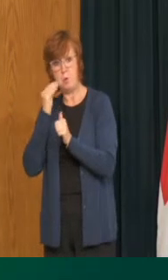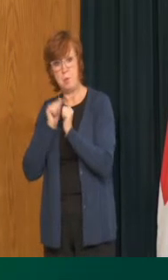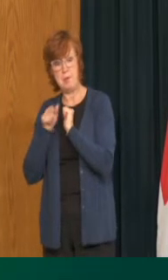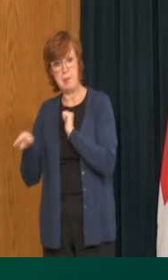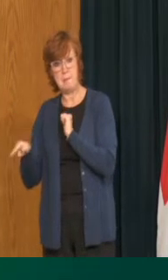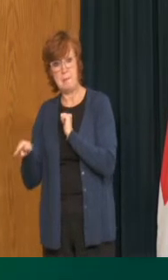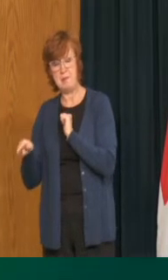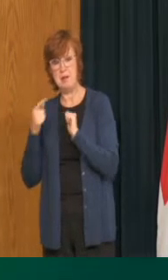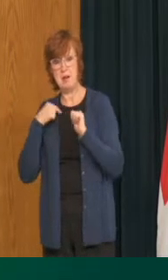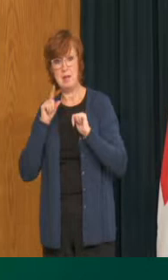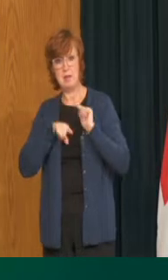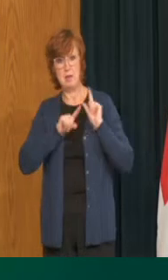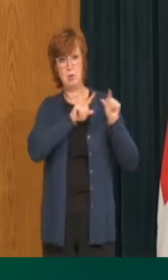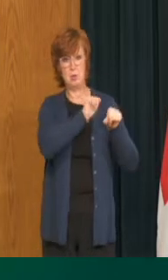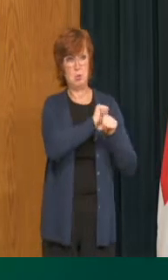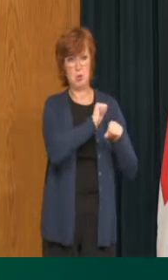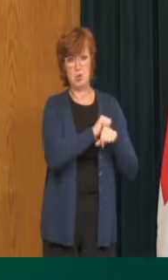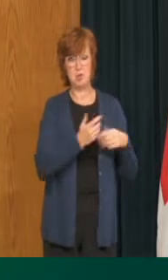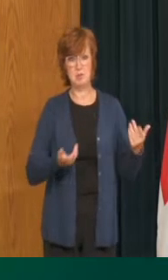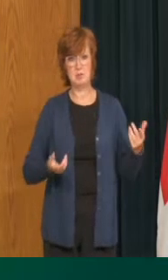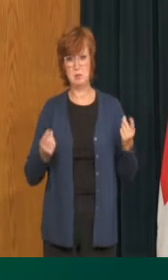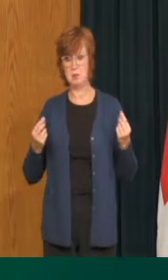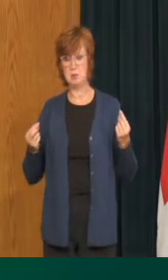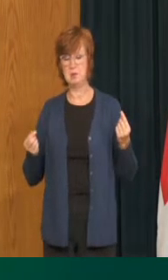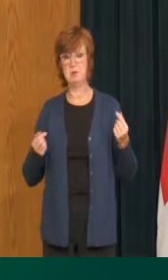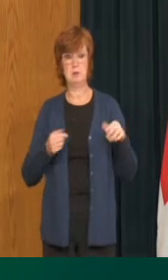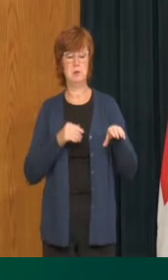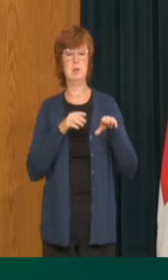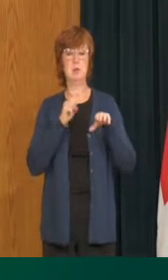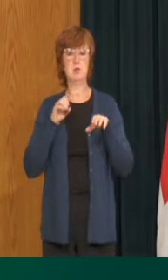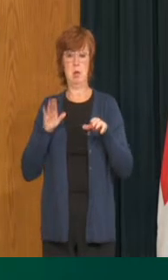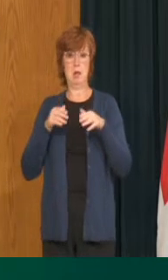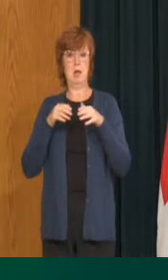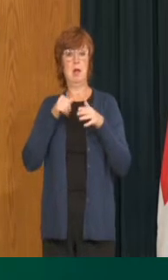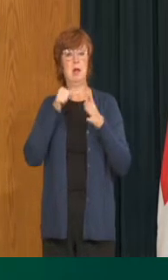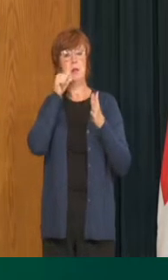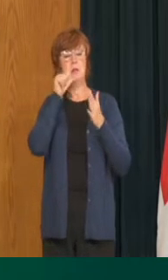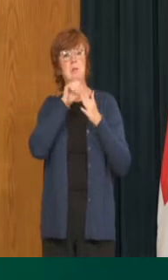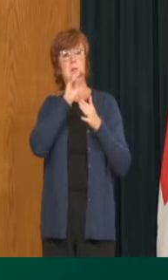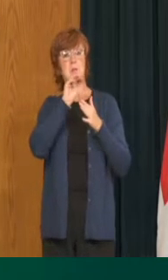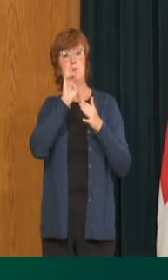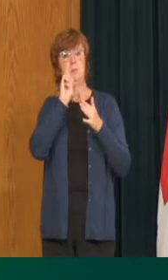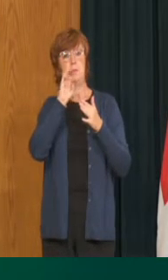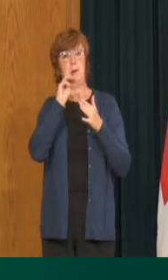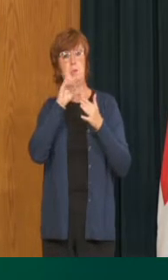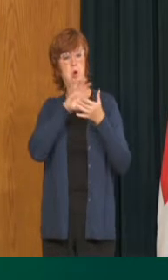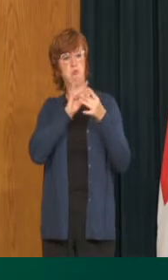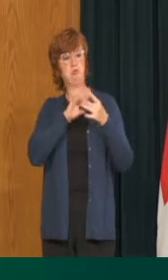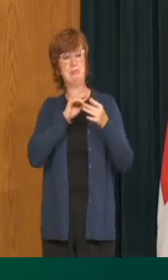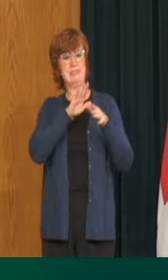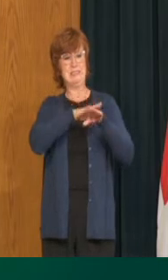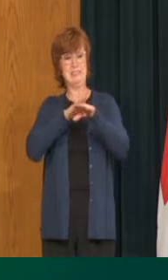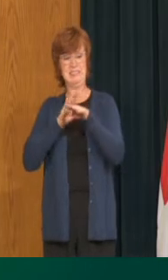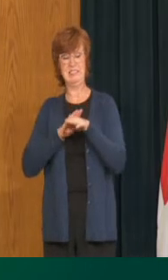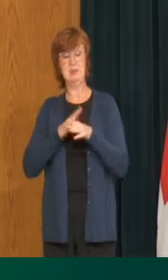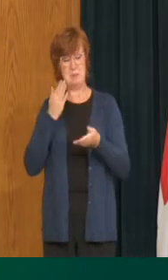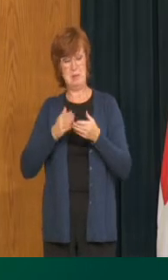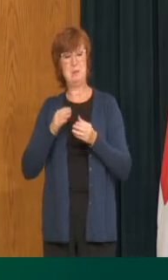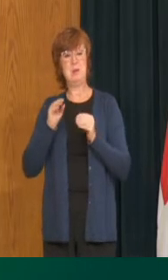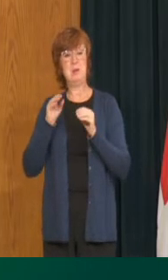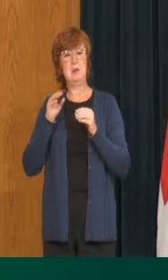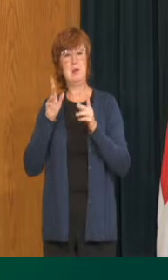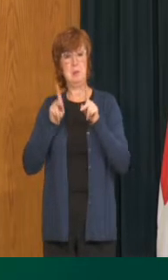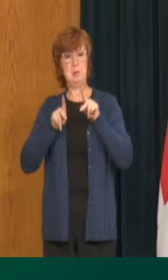I would say I haven't seen the memo. We're concerned with all sectors of our economy that there's a chance for exposure